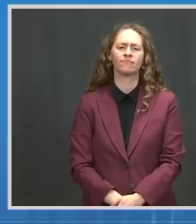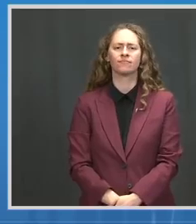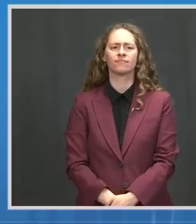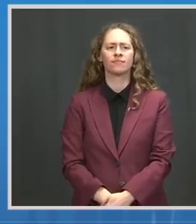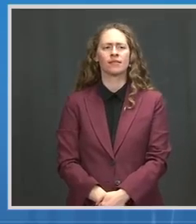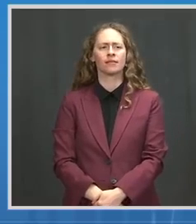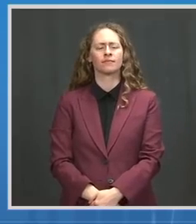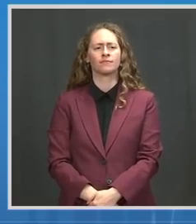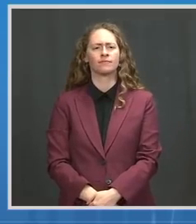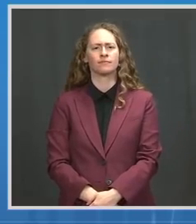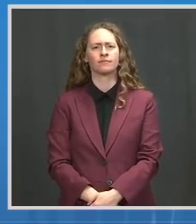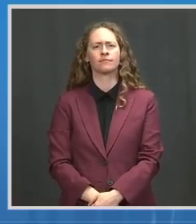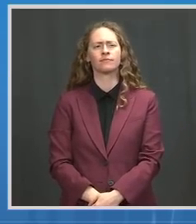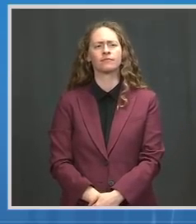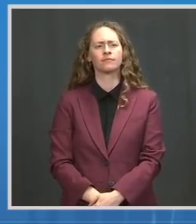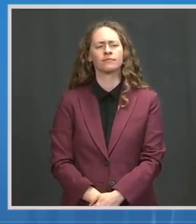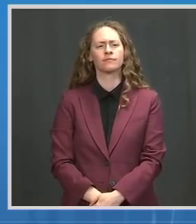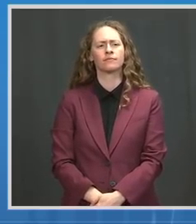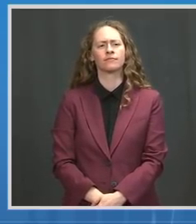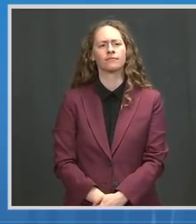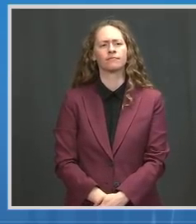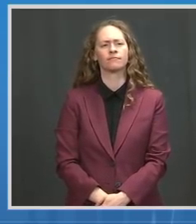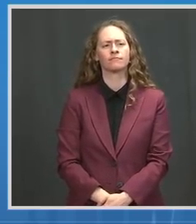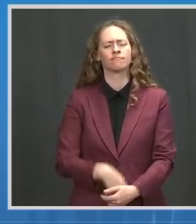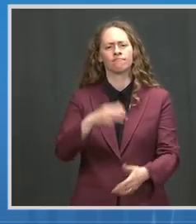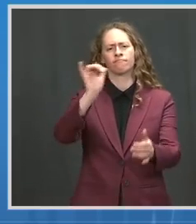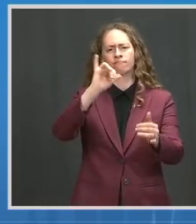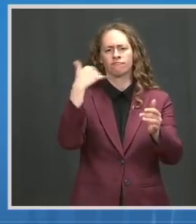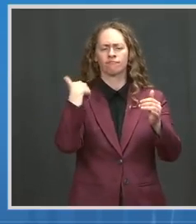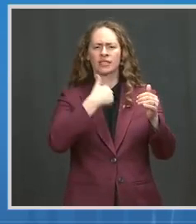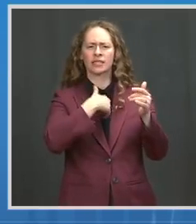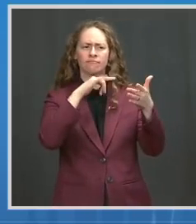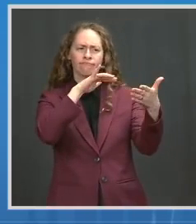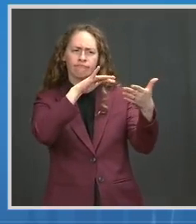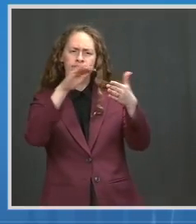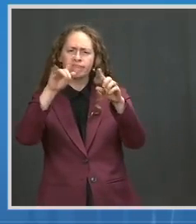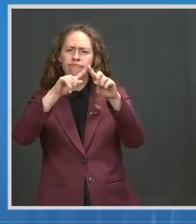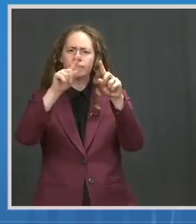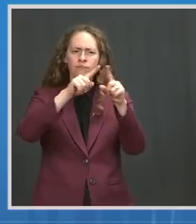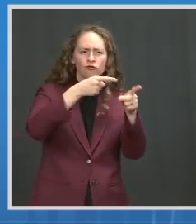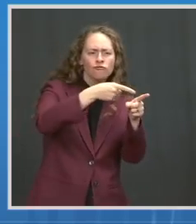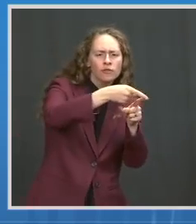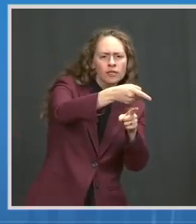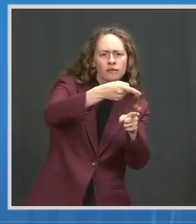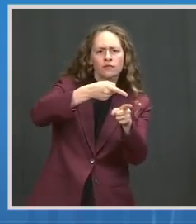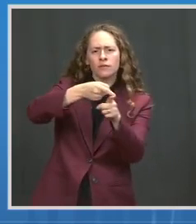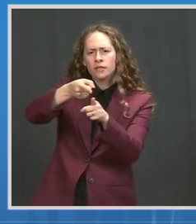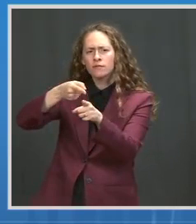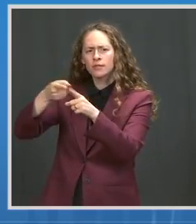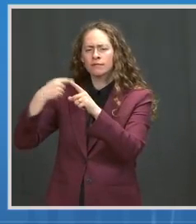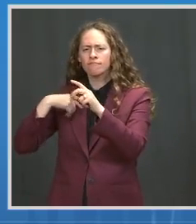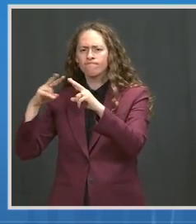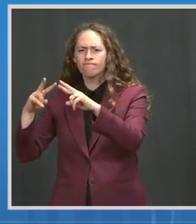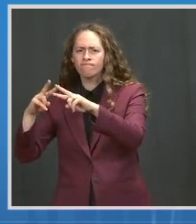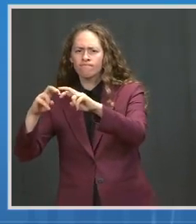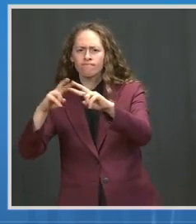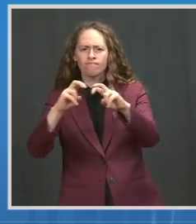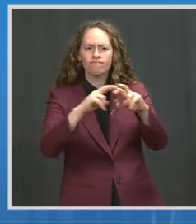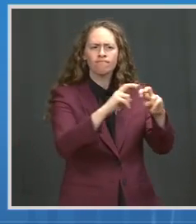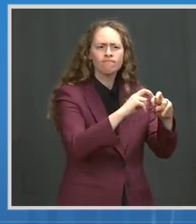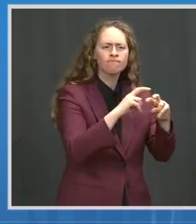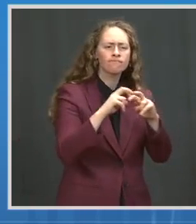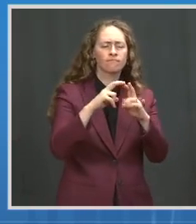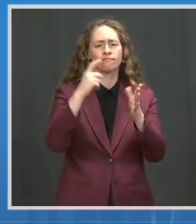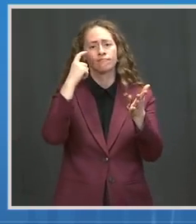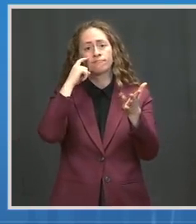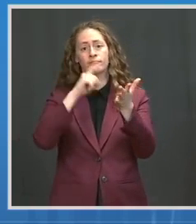to the Alpha. However, fortunately, 2 doses of the Pfizer vaccine and